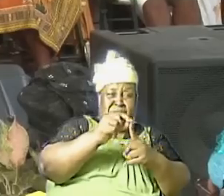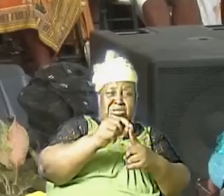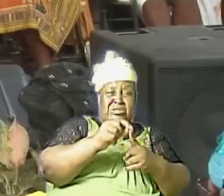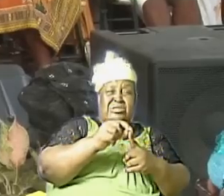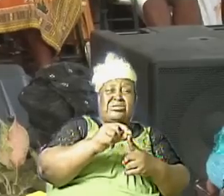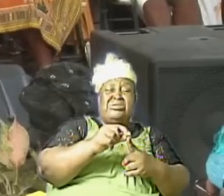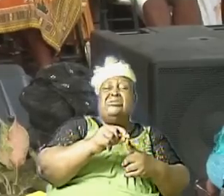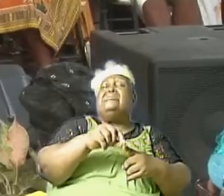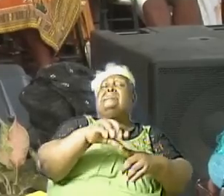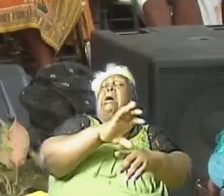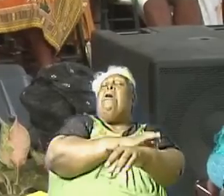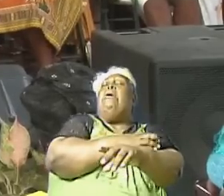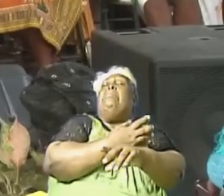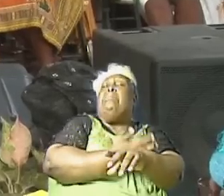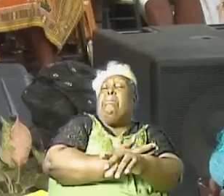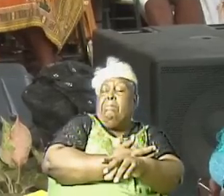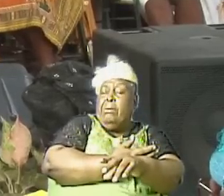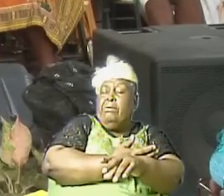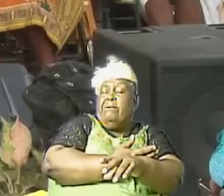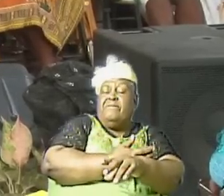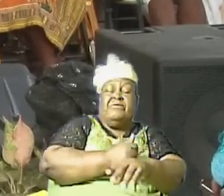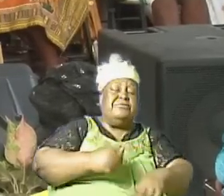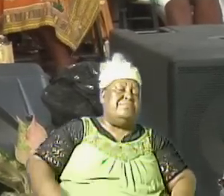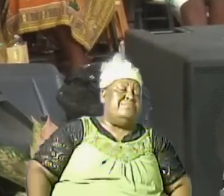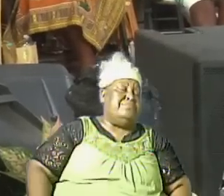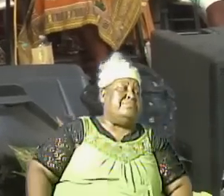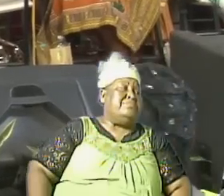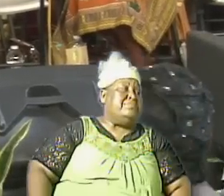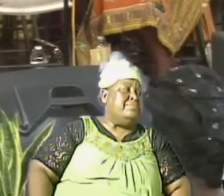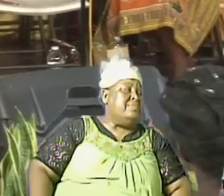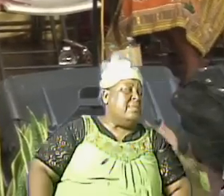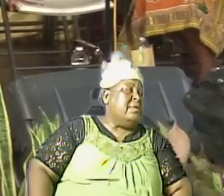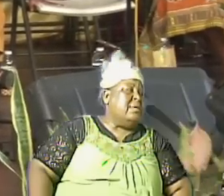Words are powerful.